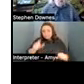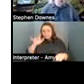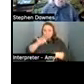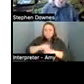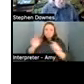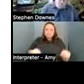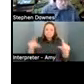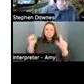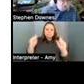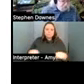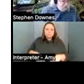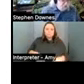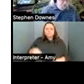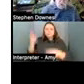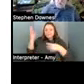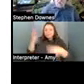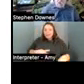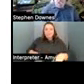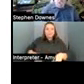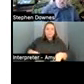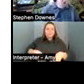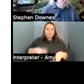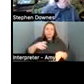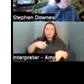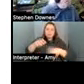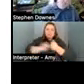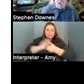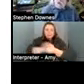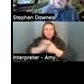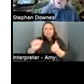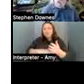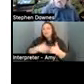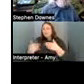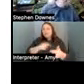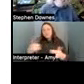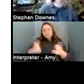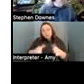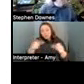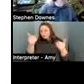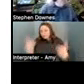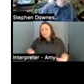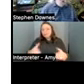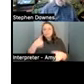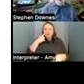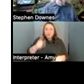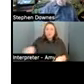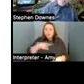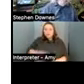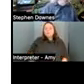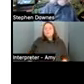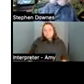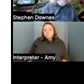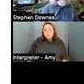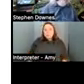download them fold them spindle them mutilate them do whatever you want with them uh they're for you so